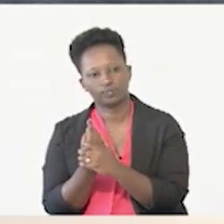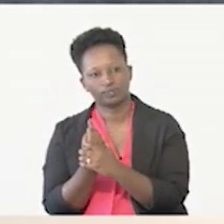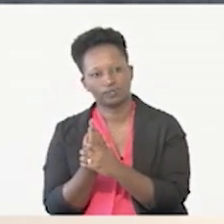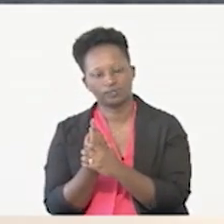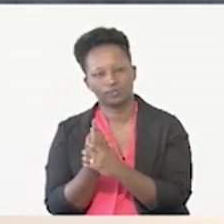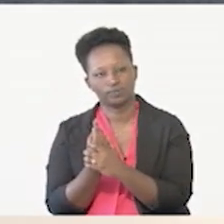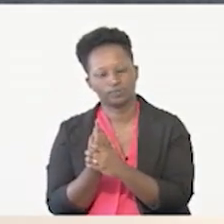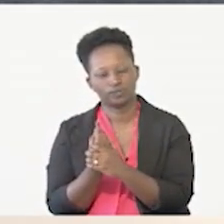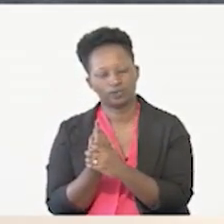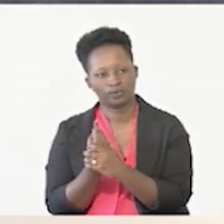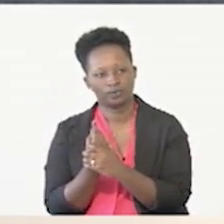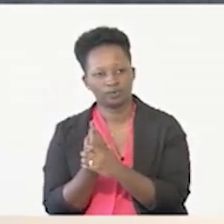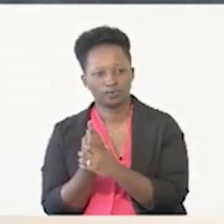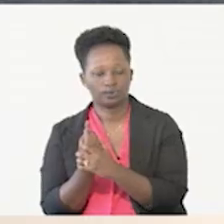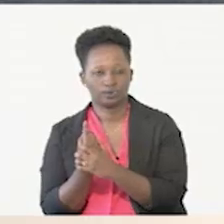Minus 2.